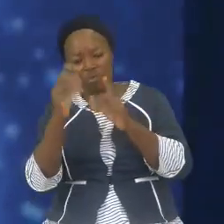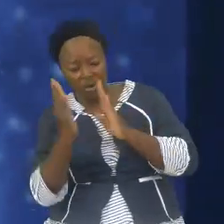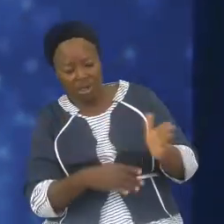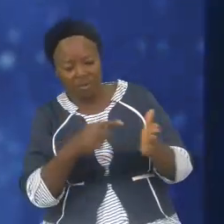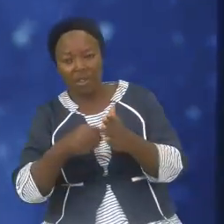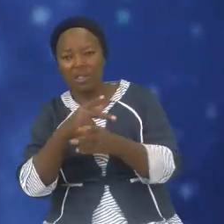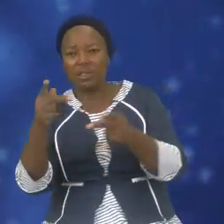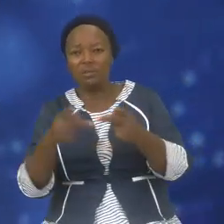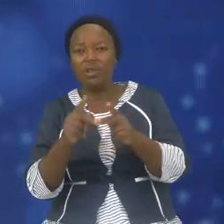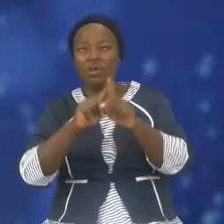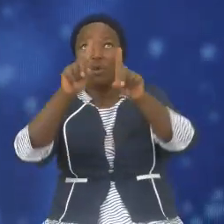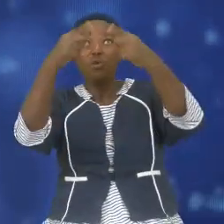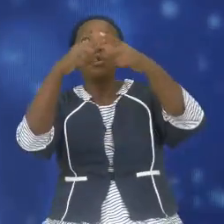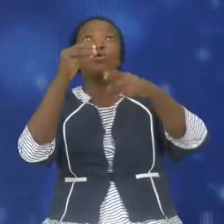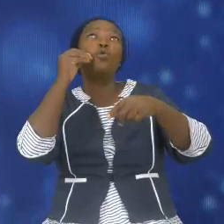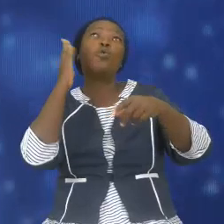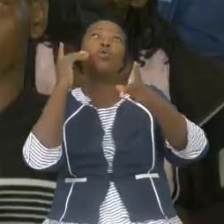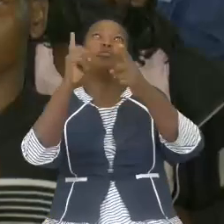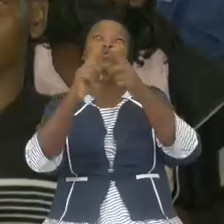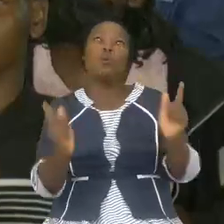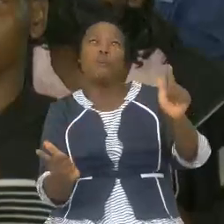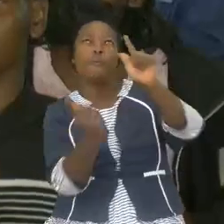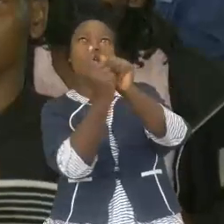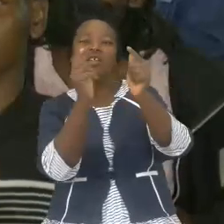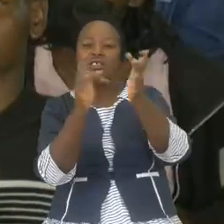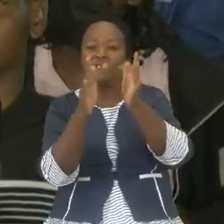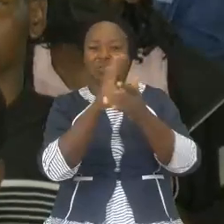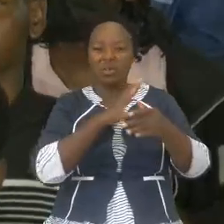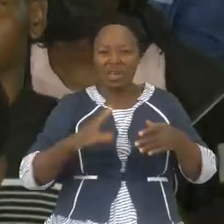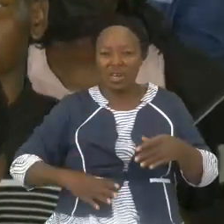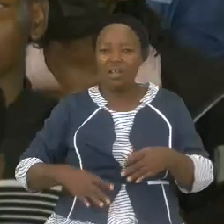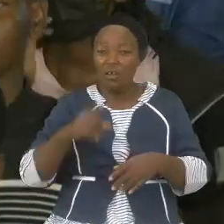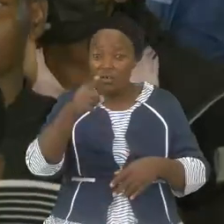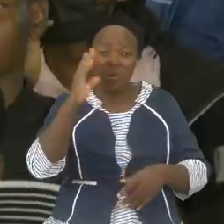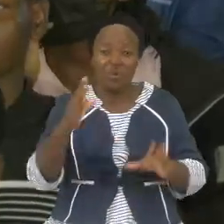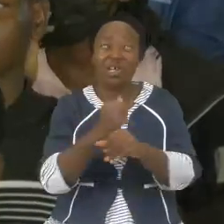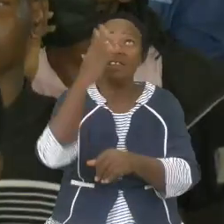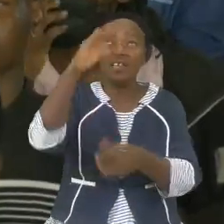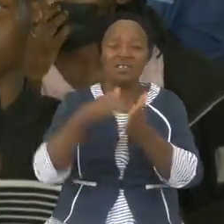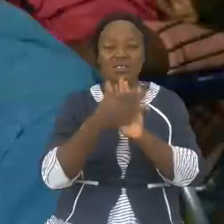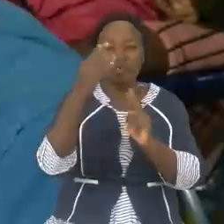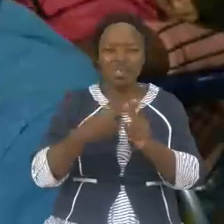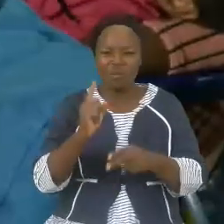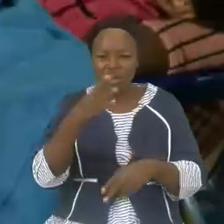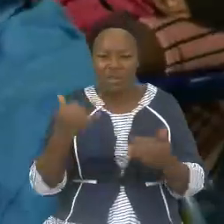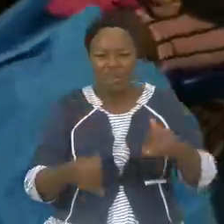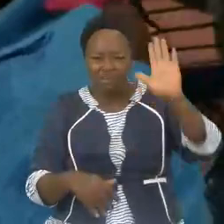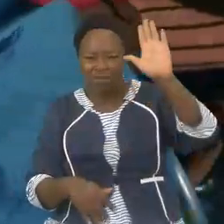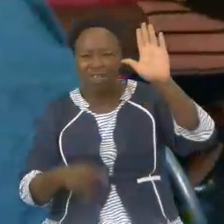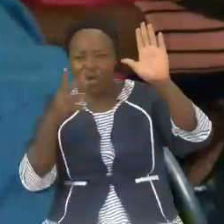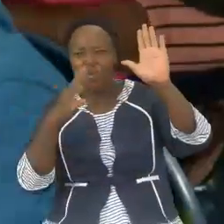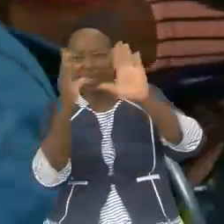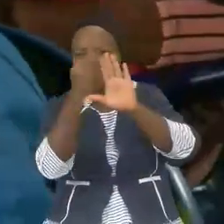place, you are going over on the other side. You will get there. Where are you? I said you'll get